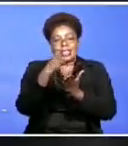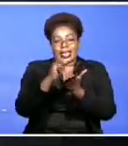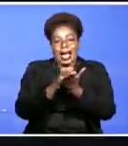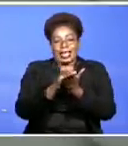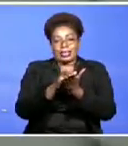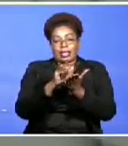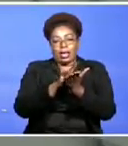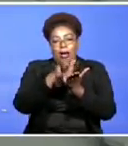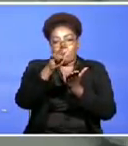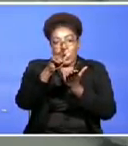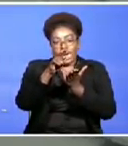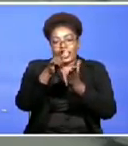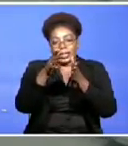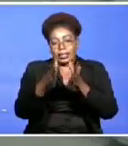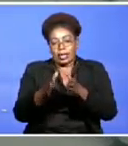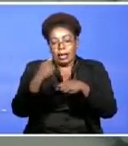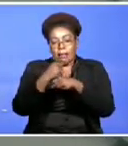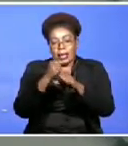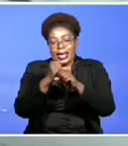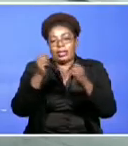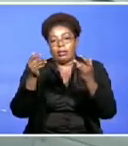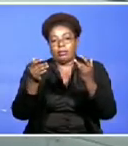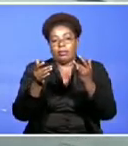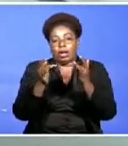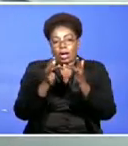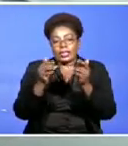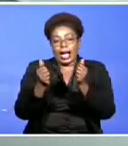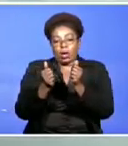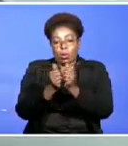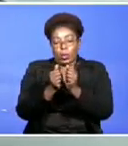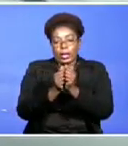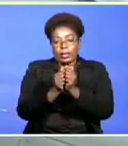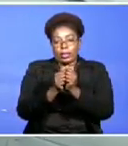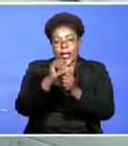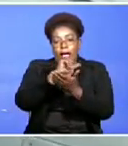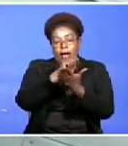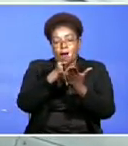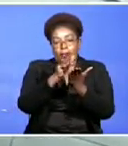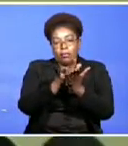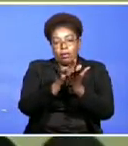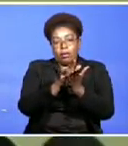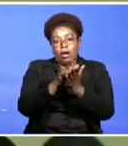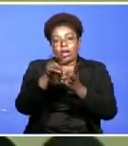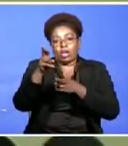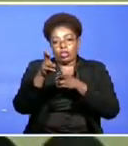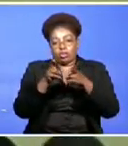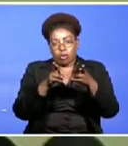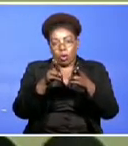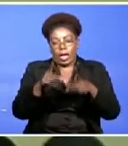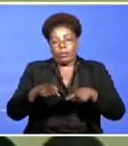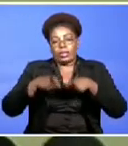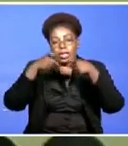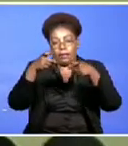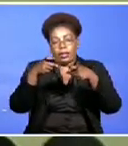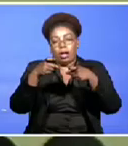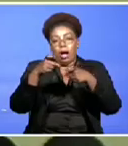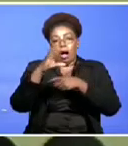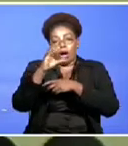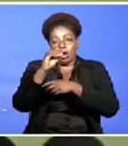indeed make contact with air traffic control before takeoff and was given a transporter's code. Contact was lost